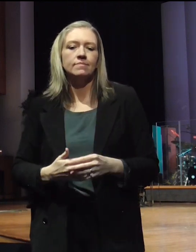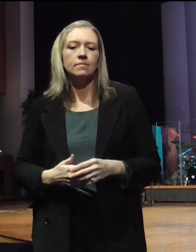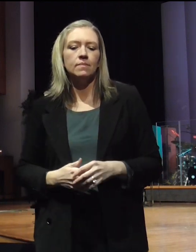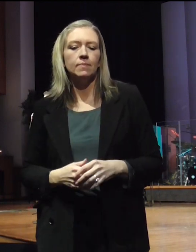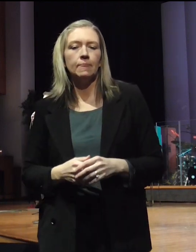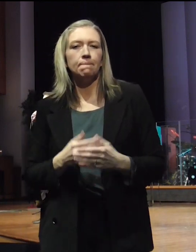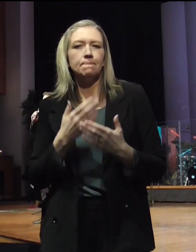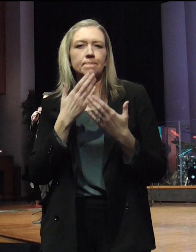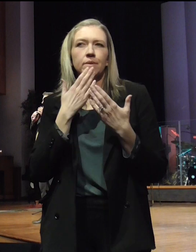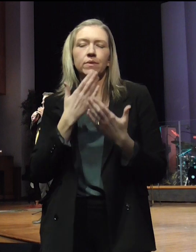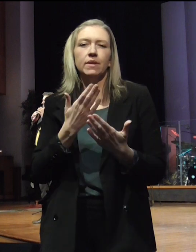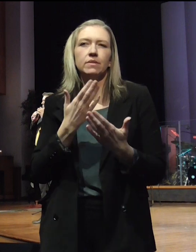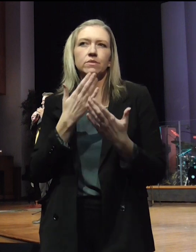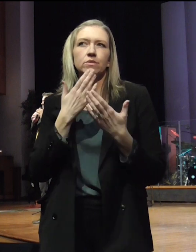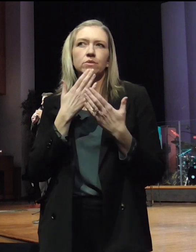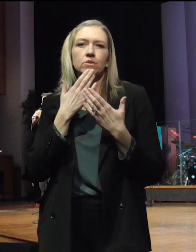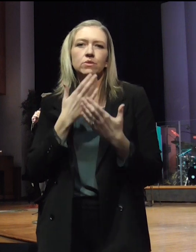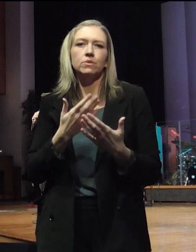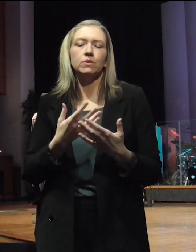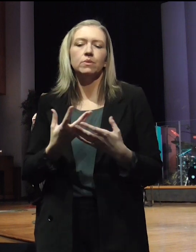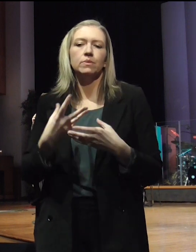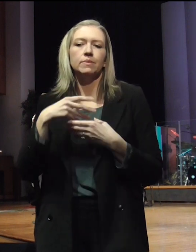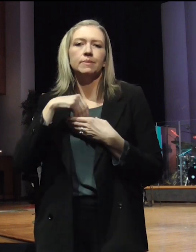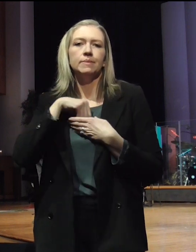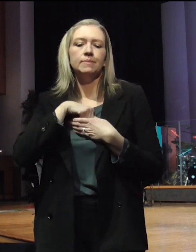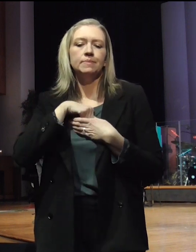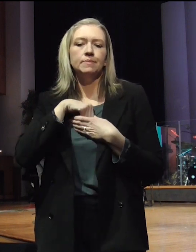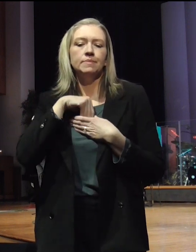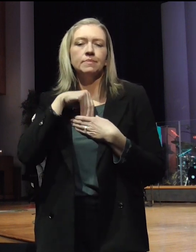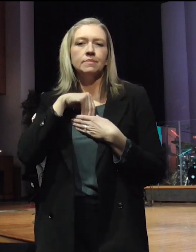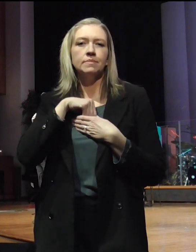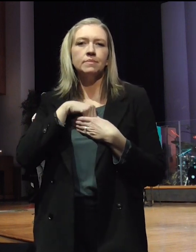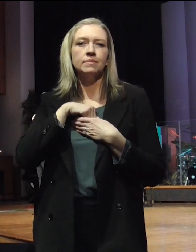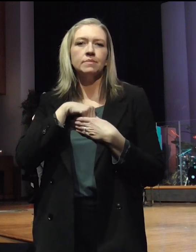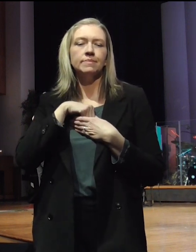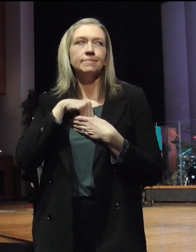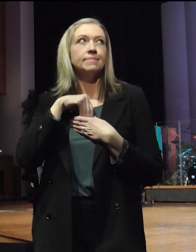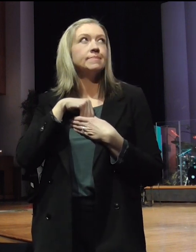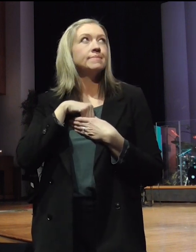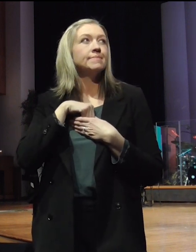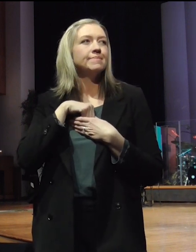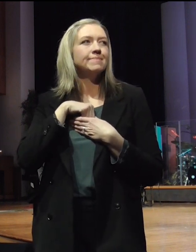grateful, gratitude within.